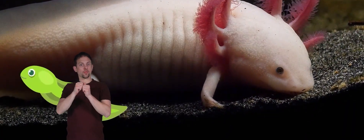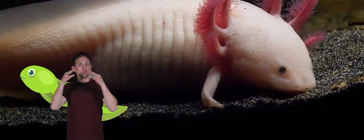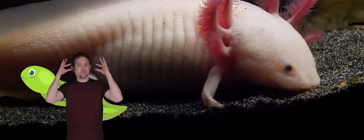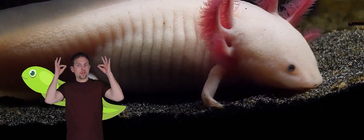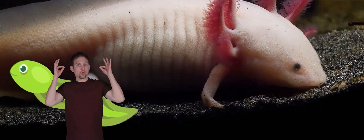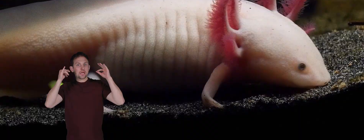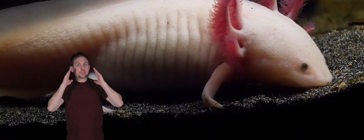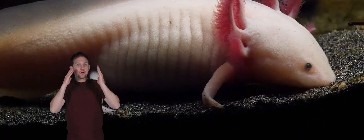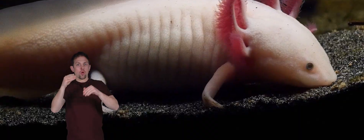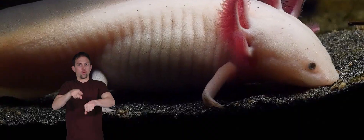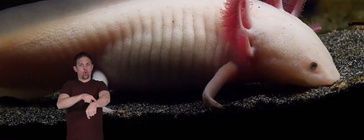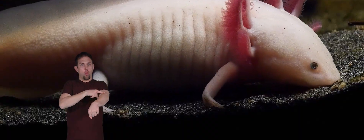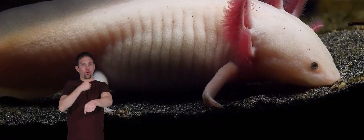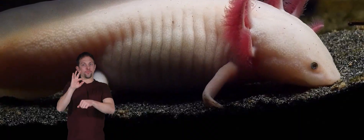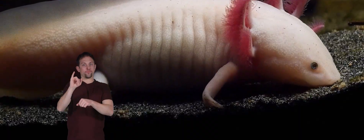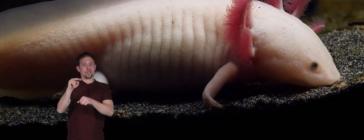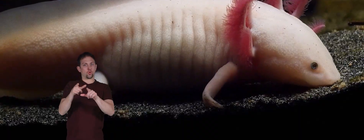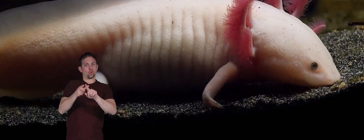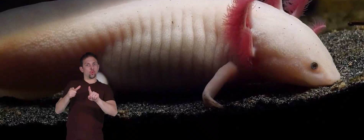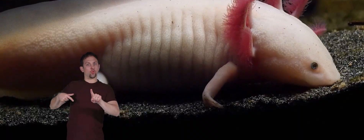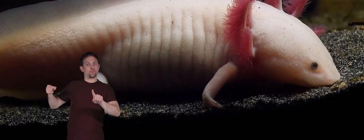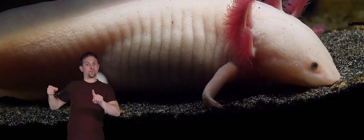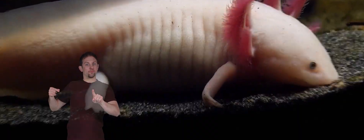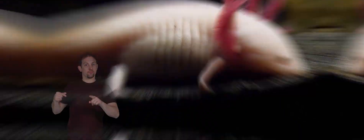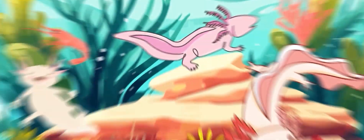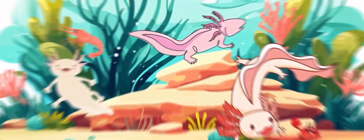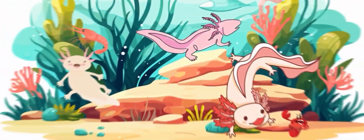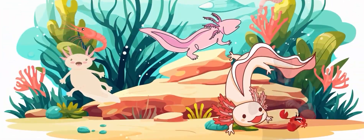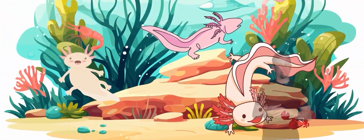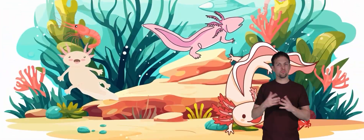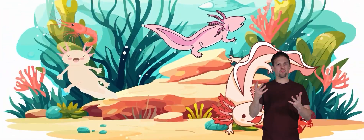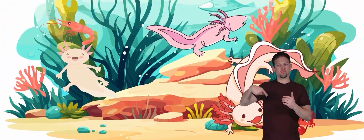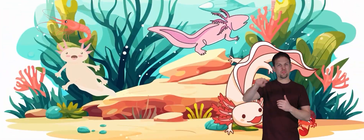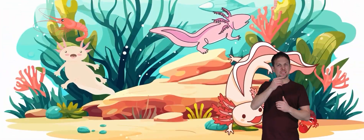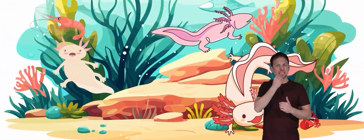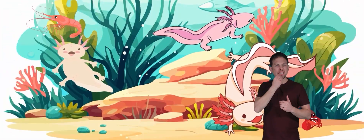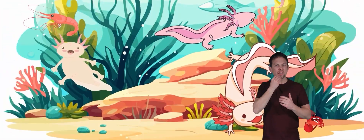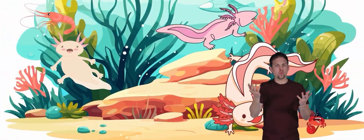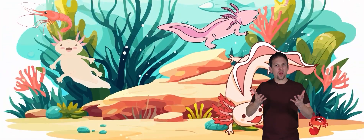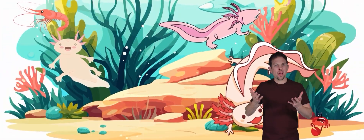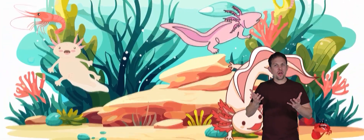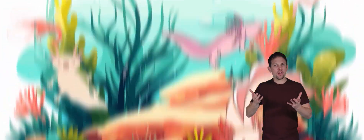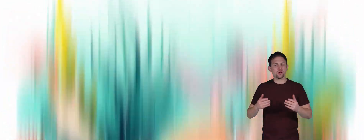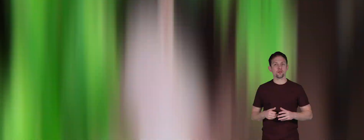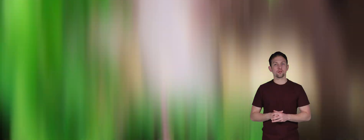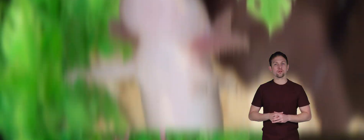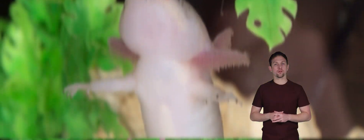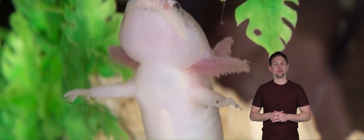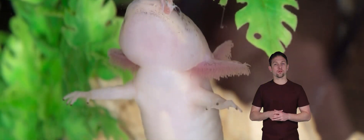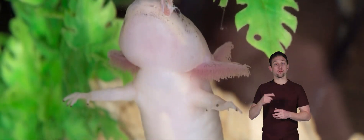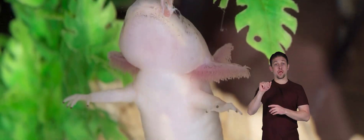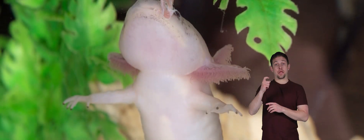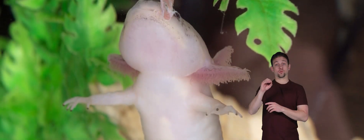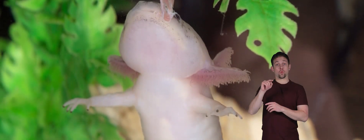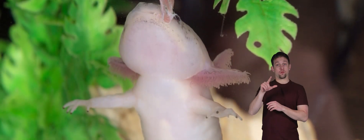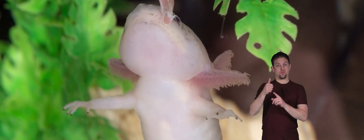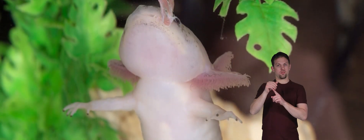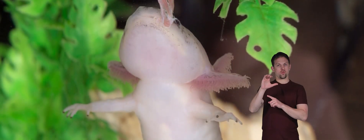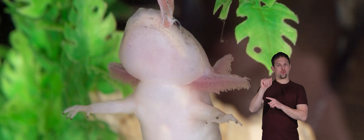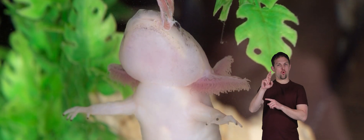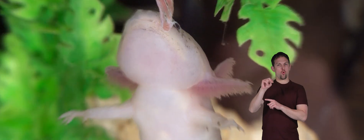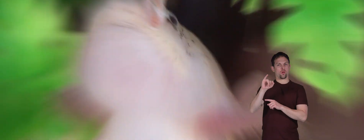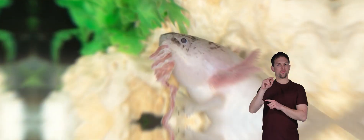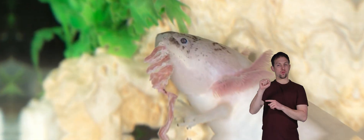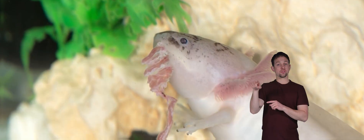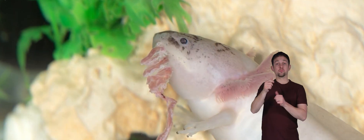with feathery gills and long dorsal fins what do axolotls eat axolotls are